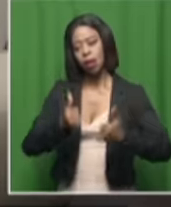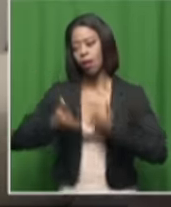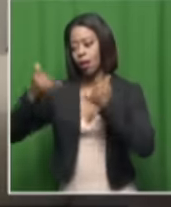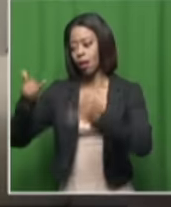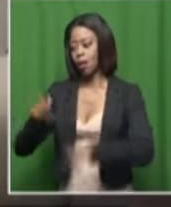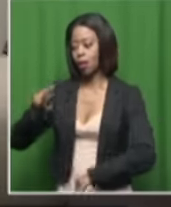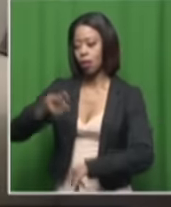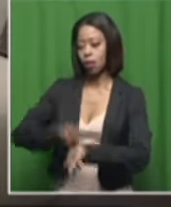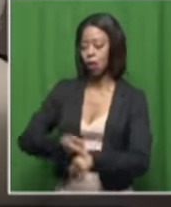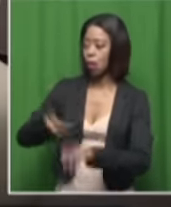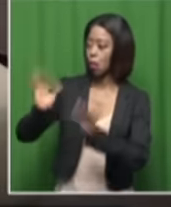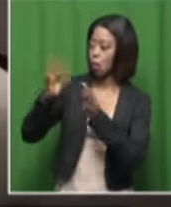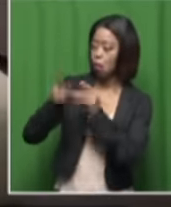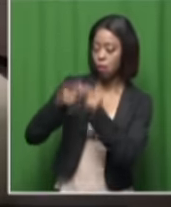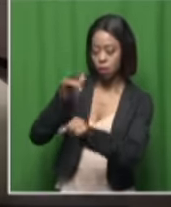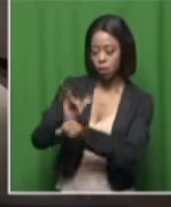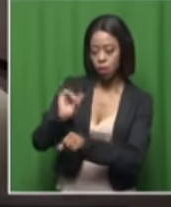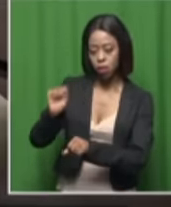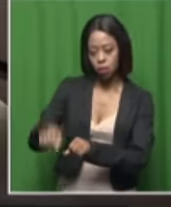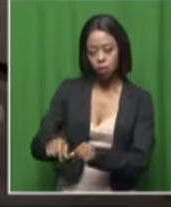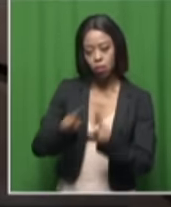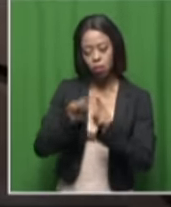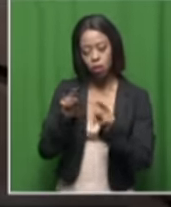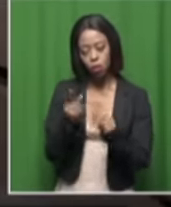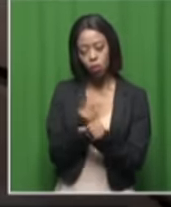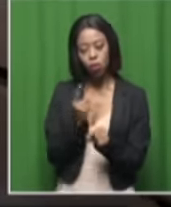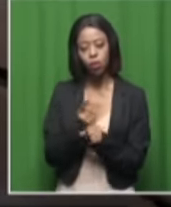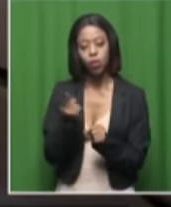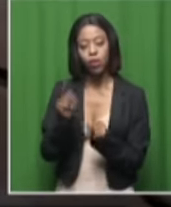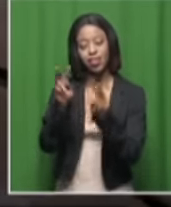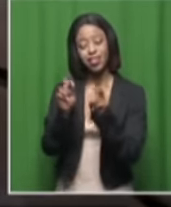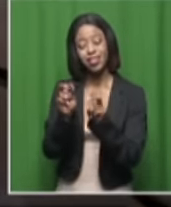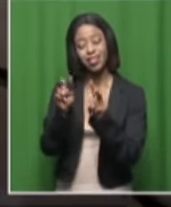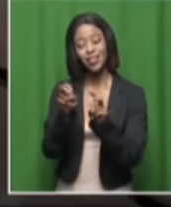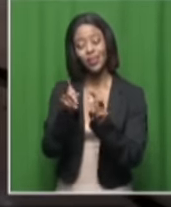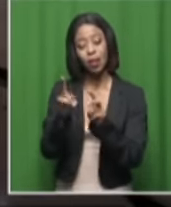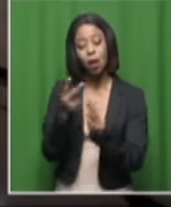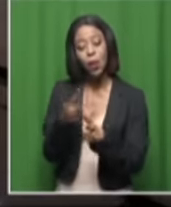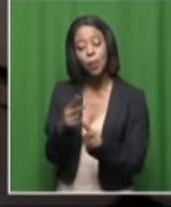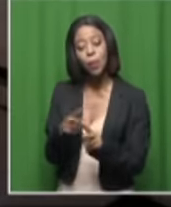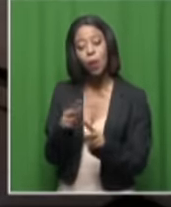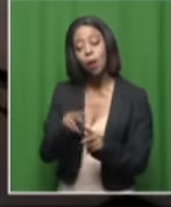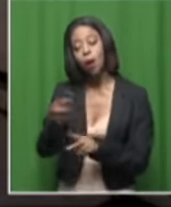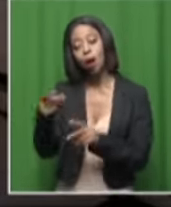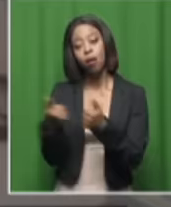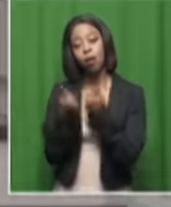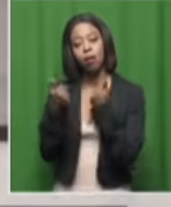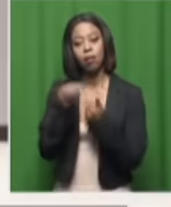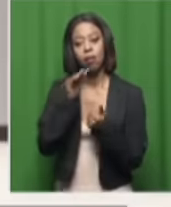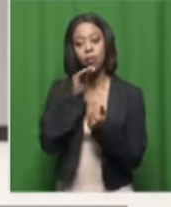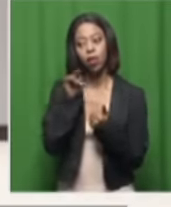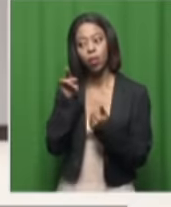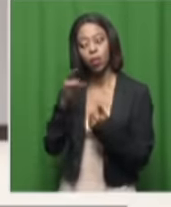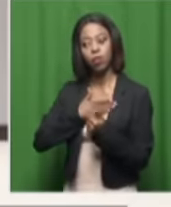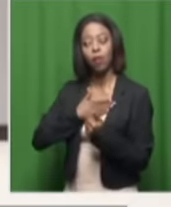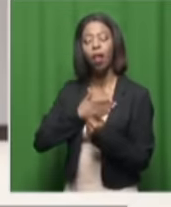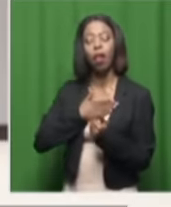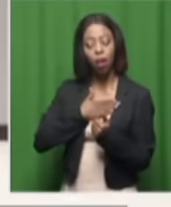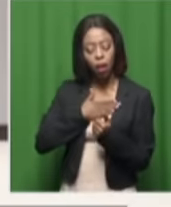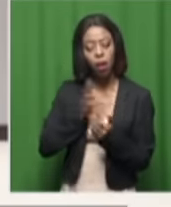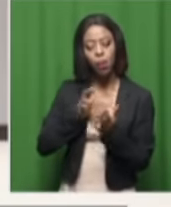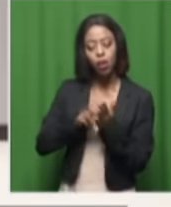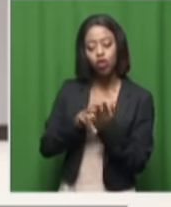so congratulations on that. But when we move now back into the league campaign, What is it that you feel you probably need